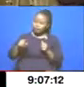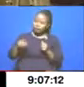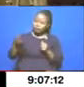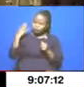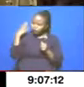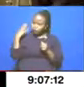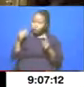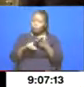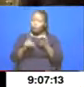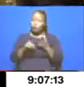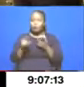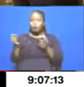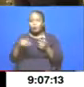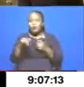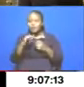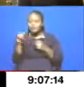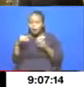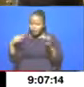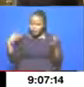from January to now,